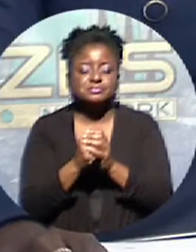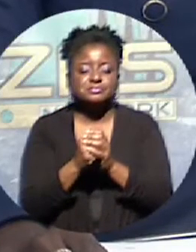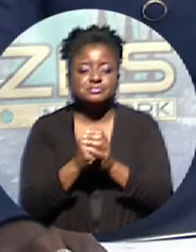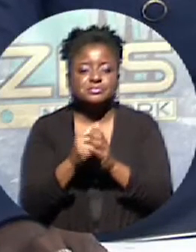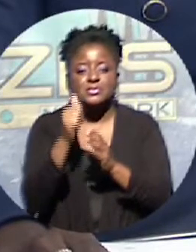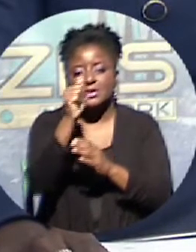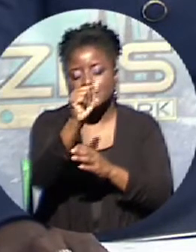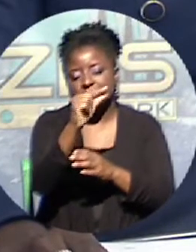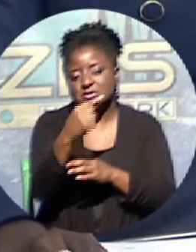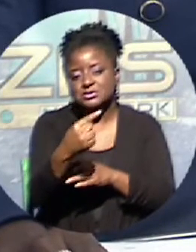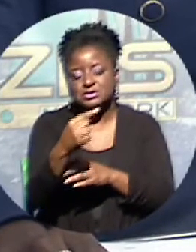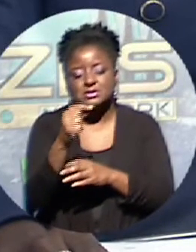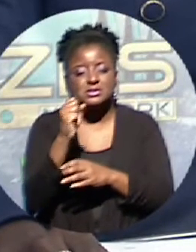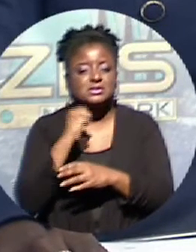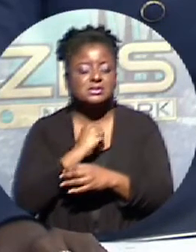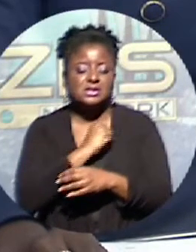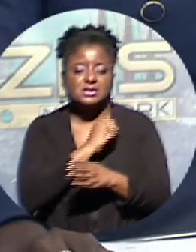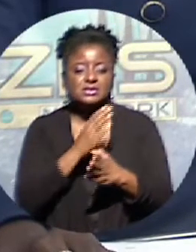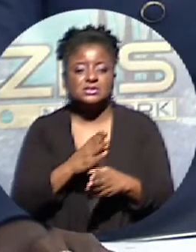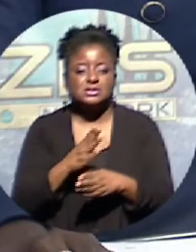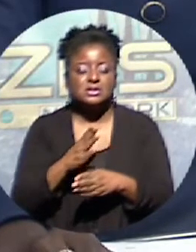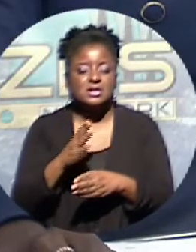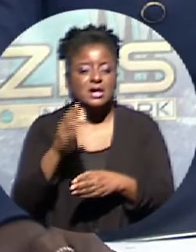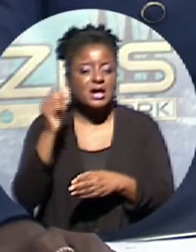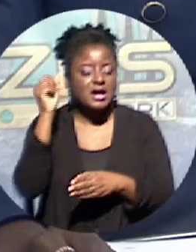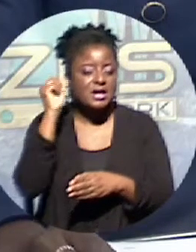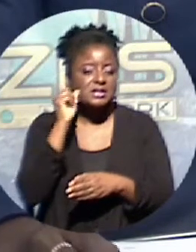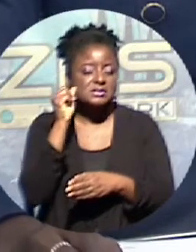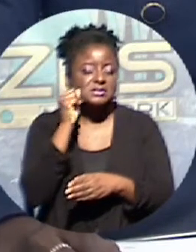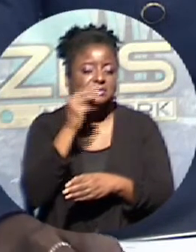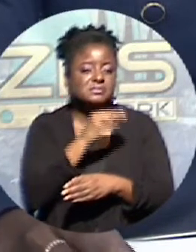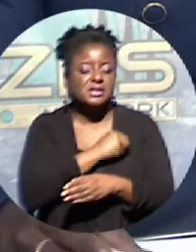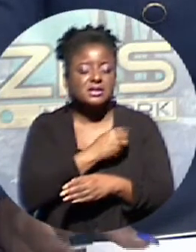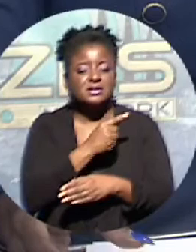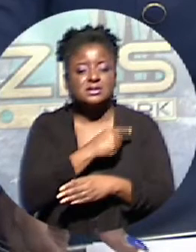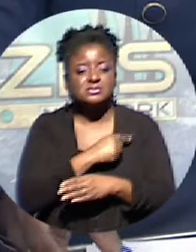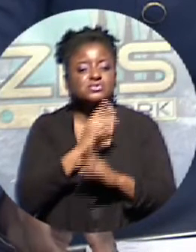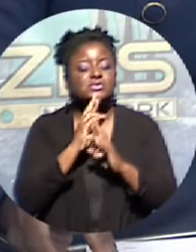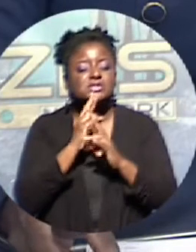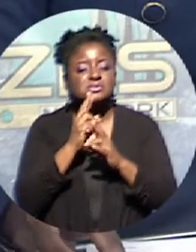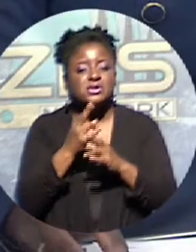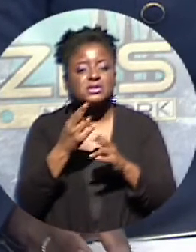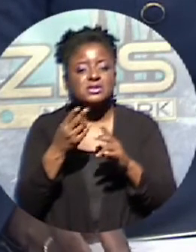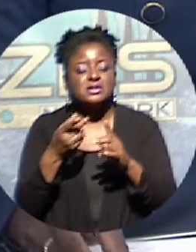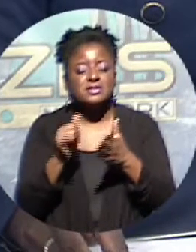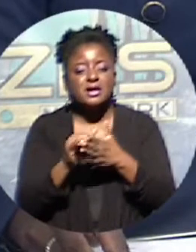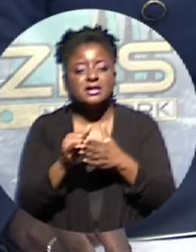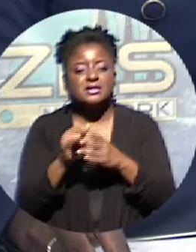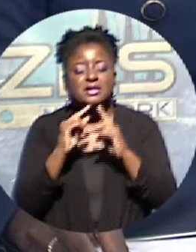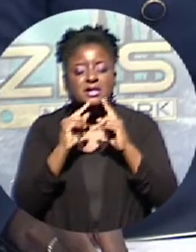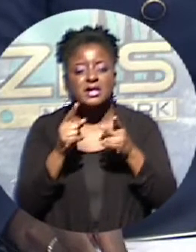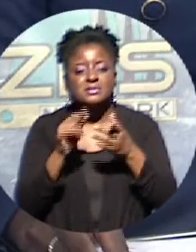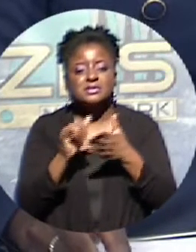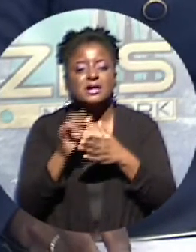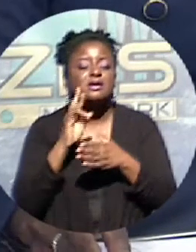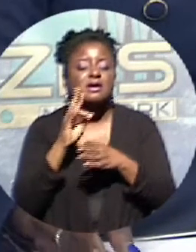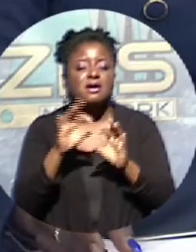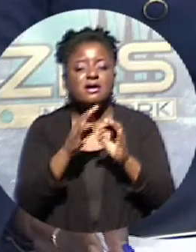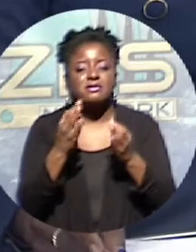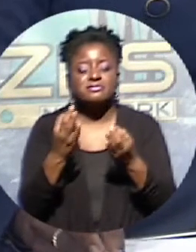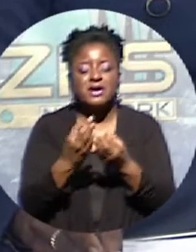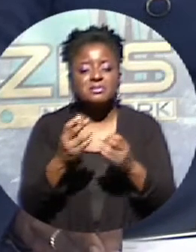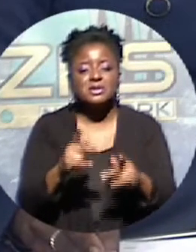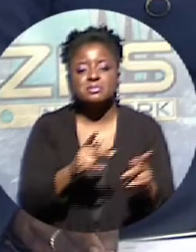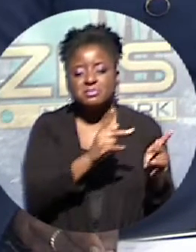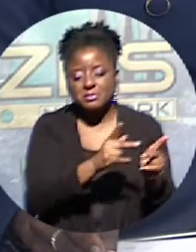Attorney General Senator the Honorable Allison Maynard Gibson responding this evening to claims that her family prepares food provided at the Supreme